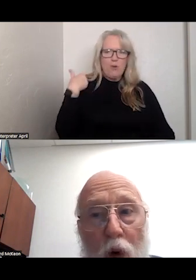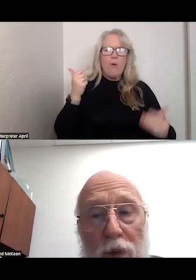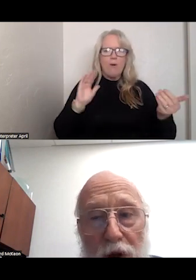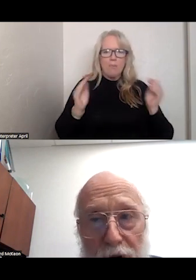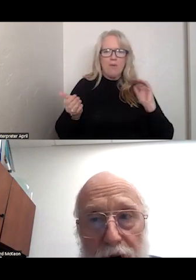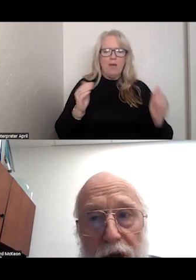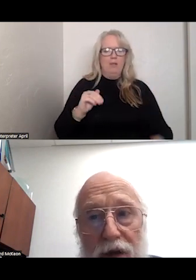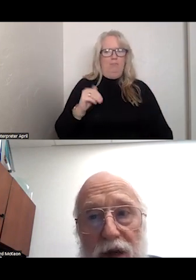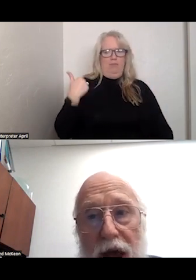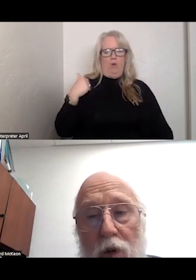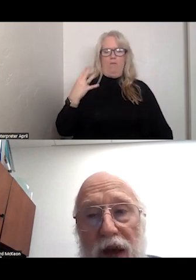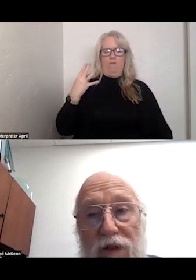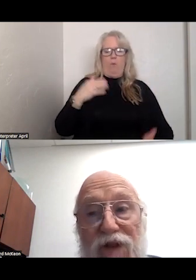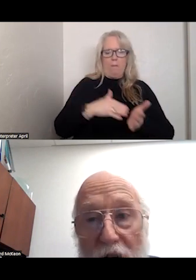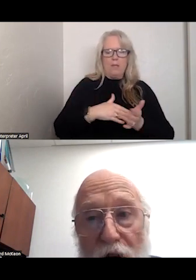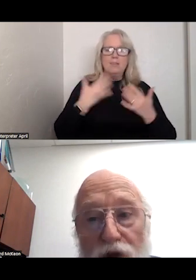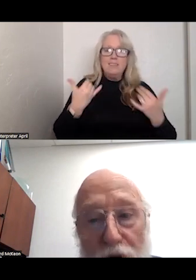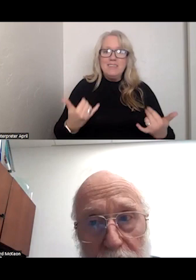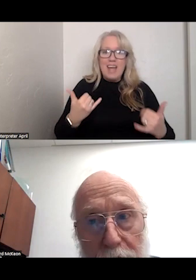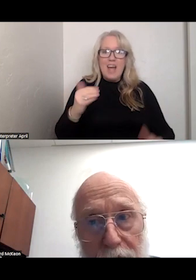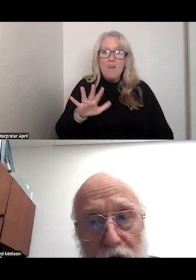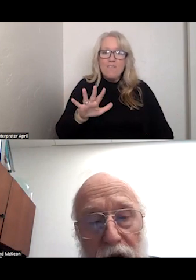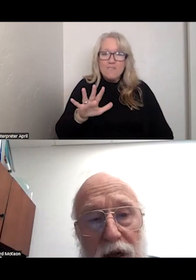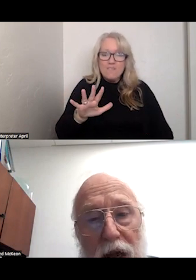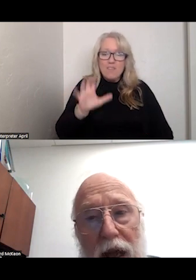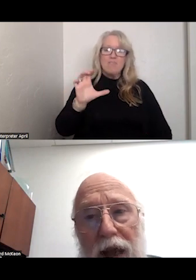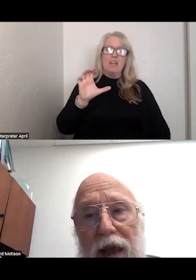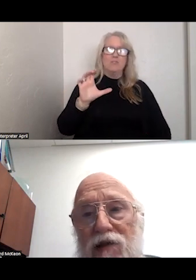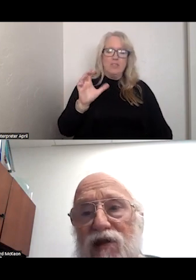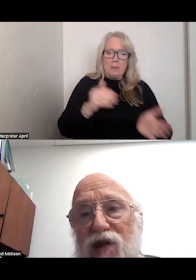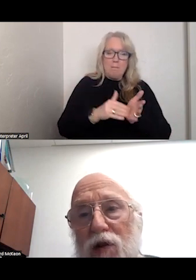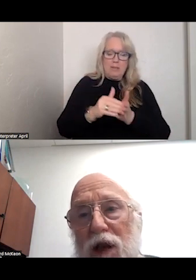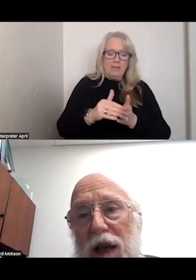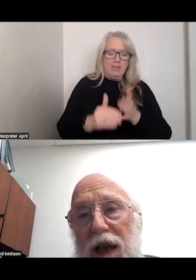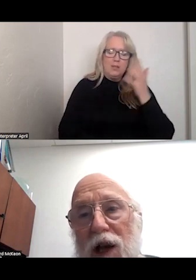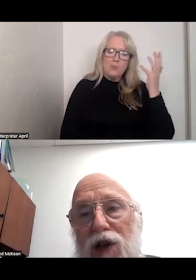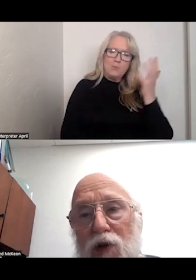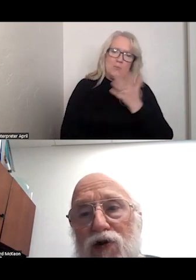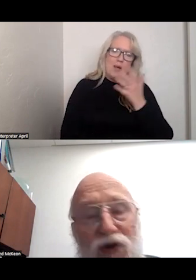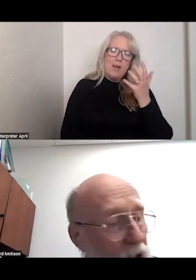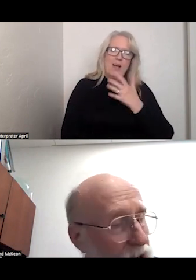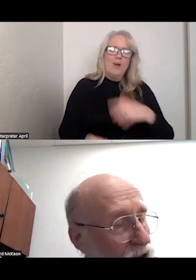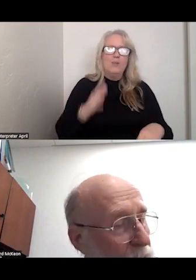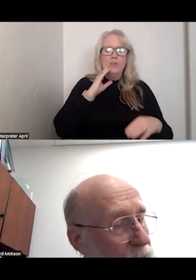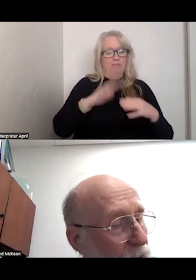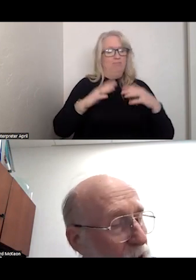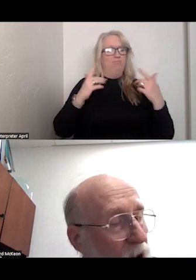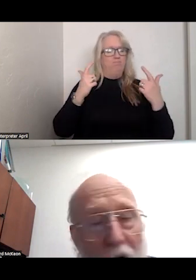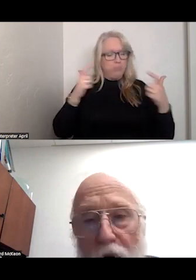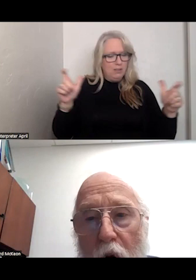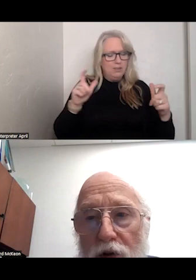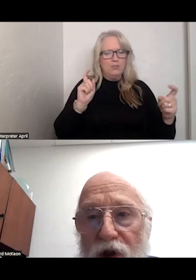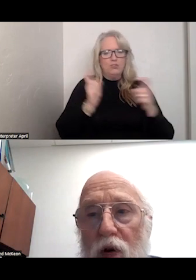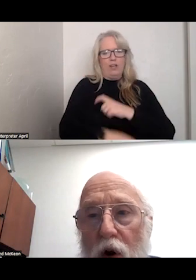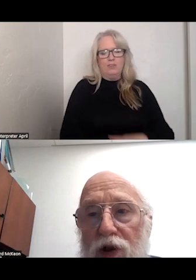were at 4 million to now be at 500 million is certainly a huge change.